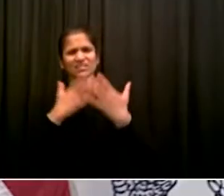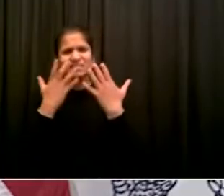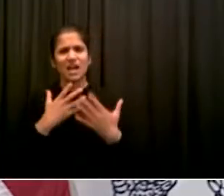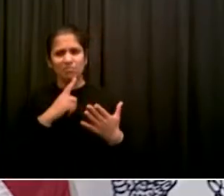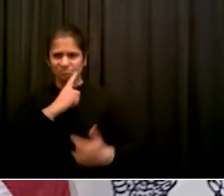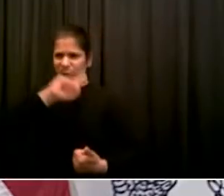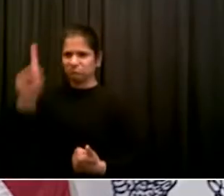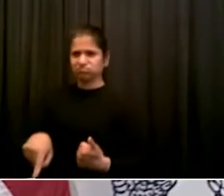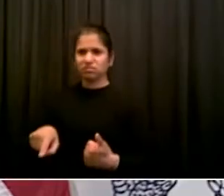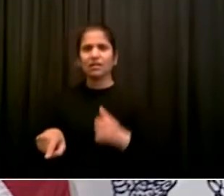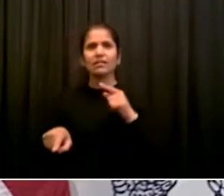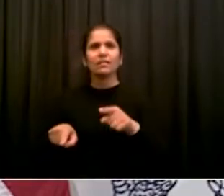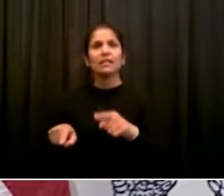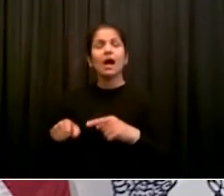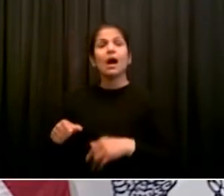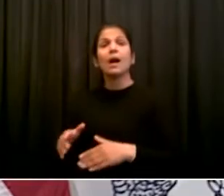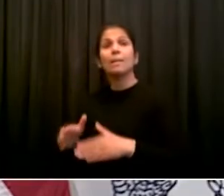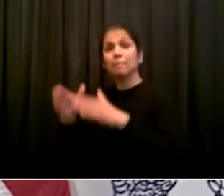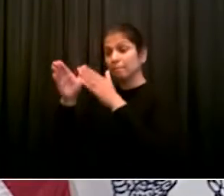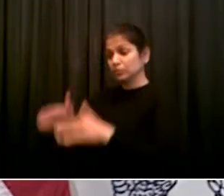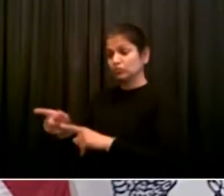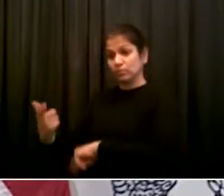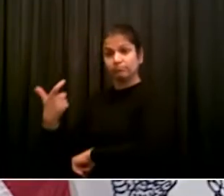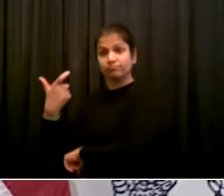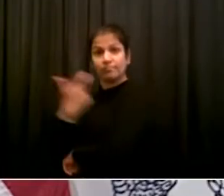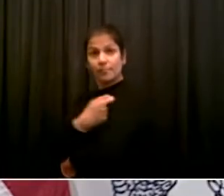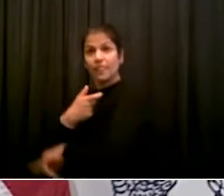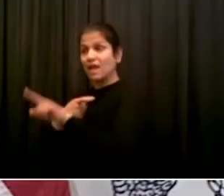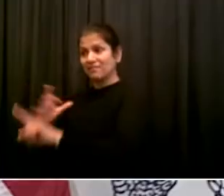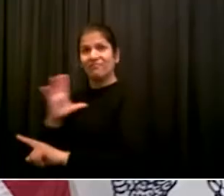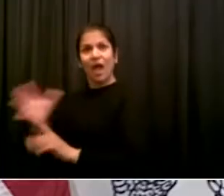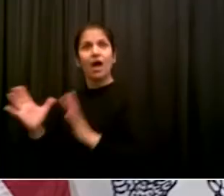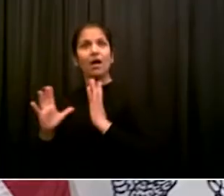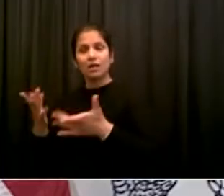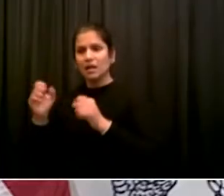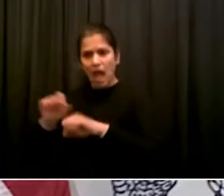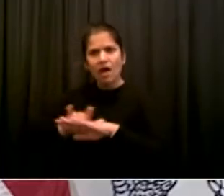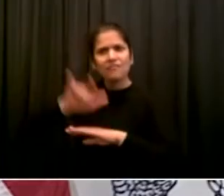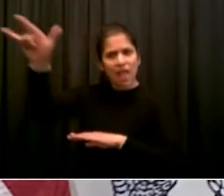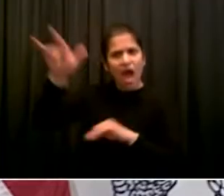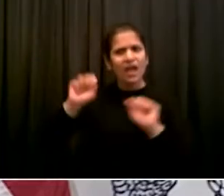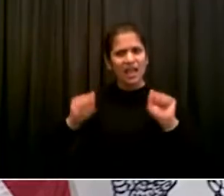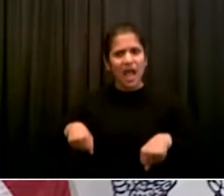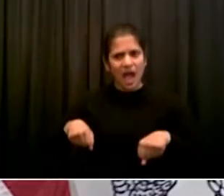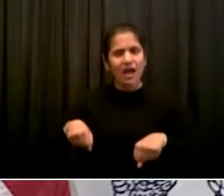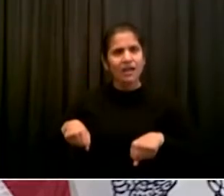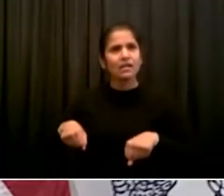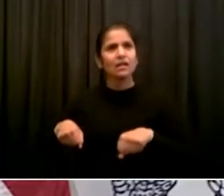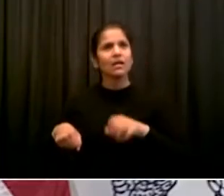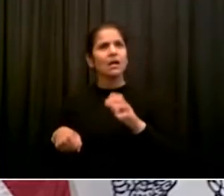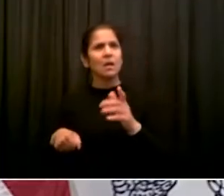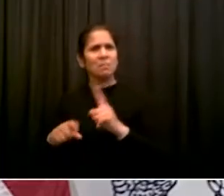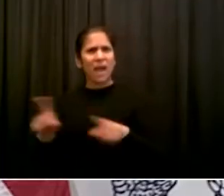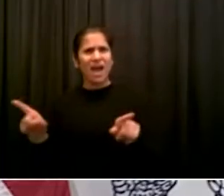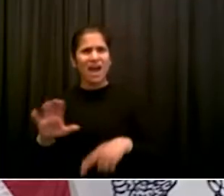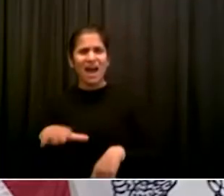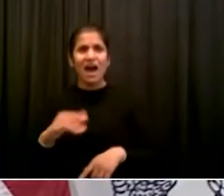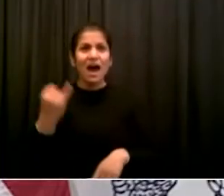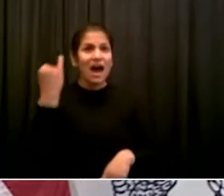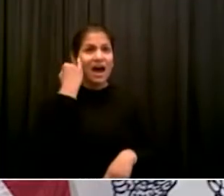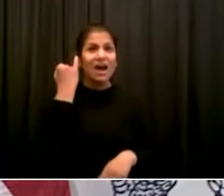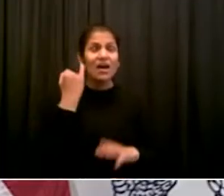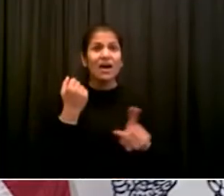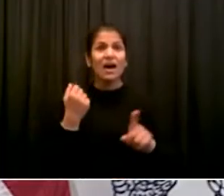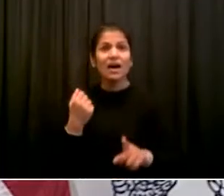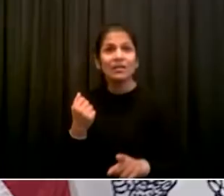is vaccinated, they can fly, they can visit, of course. But if someone's not vaccinated, what's so hard about following the same